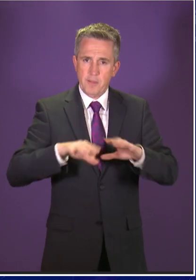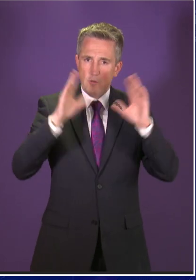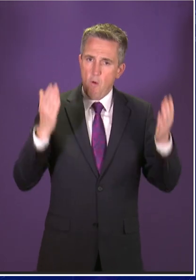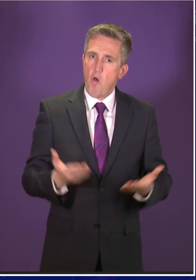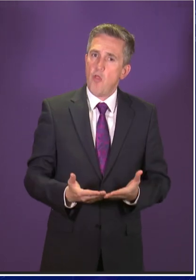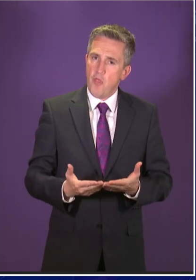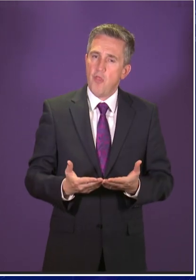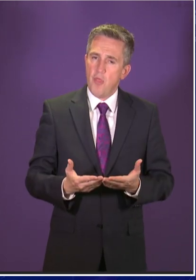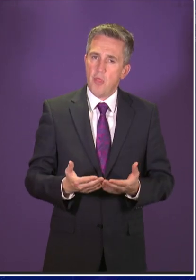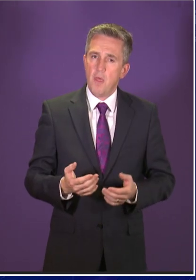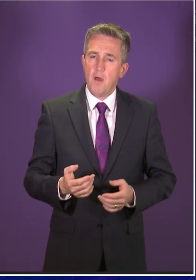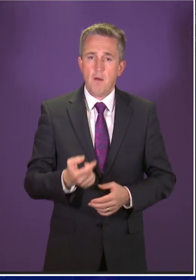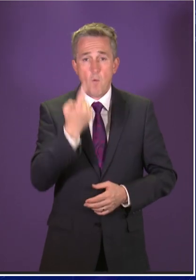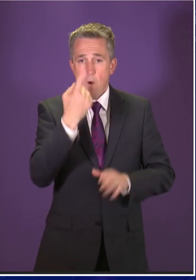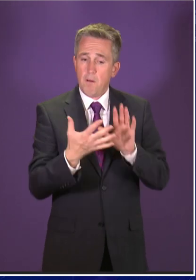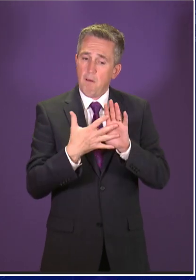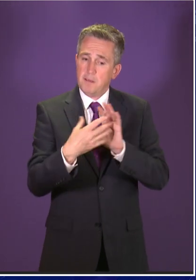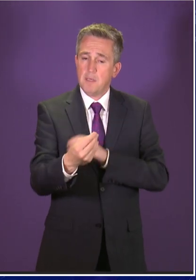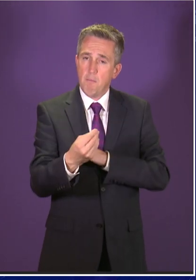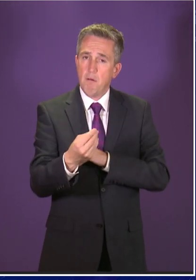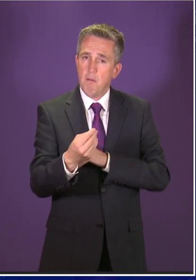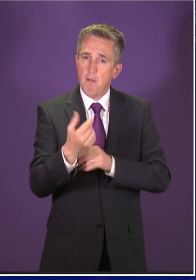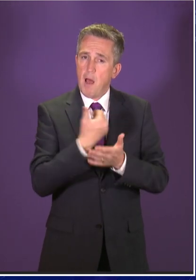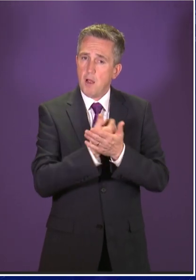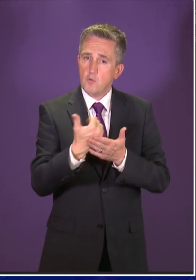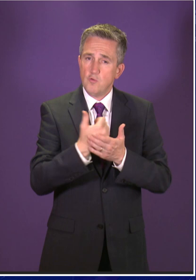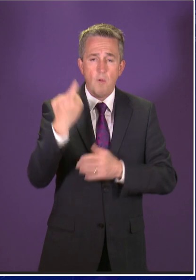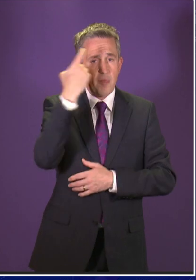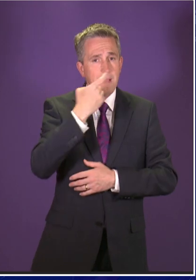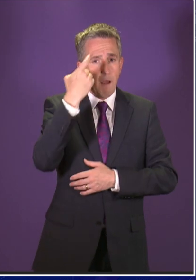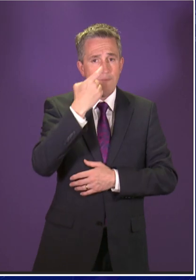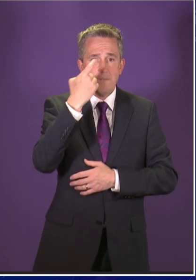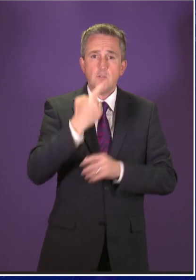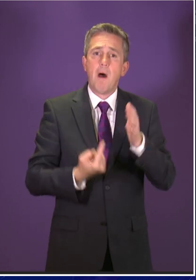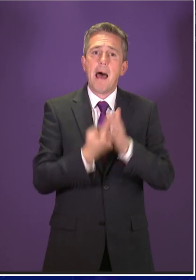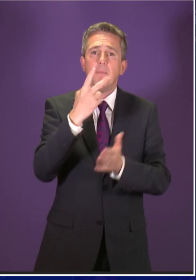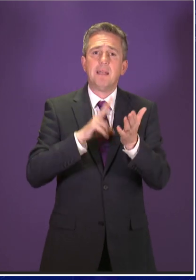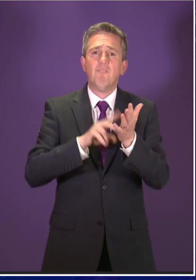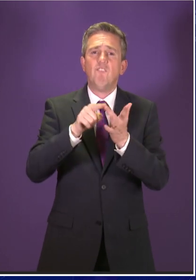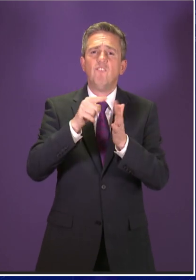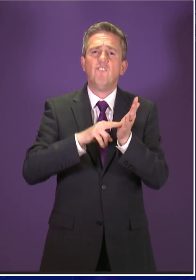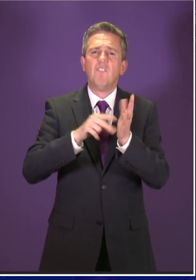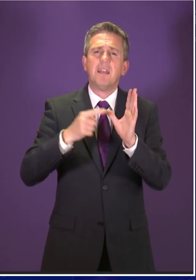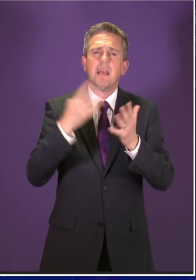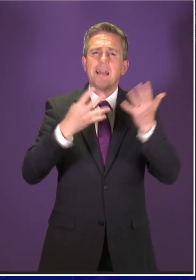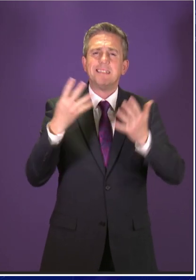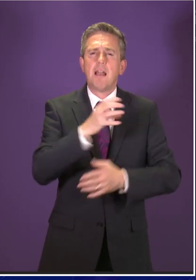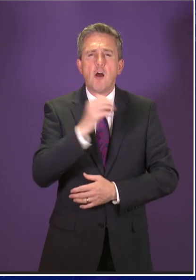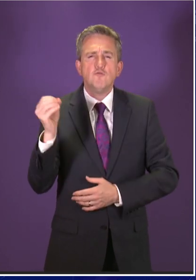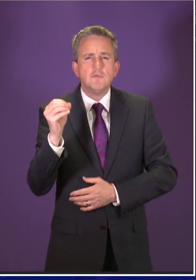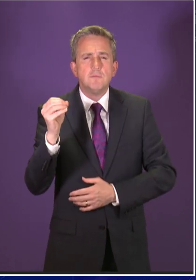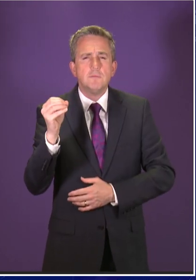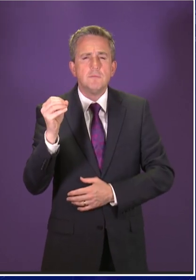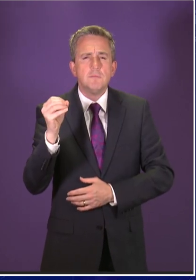There's so many examples of this, but one of the ones that I often return to is the notion of what happened in Vienna in 1900. Think about Vienna in 1900. You